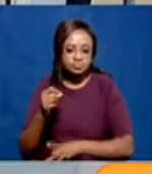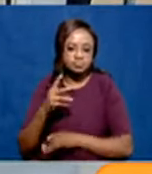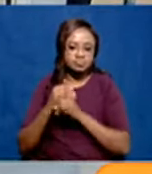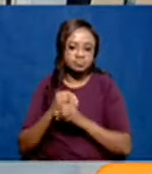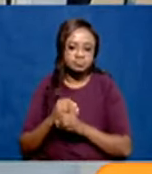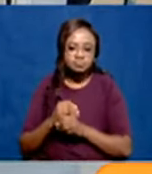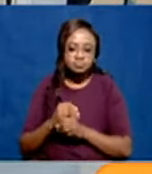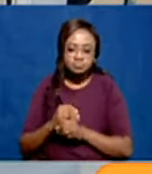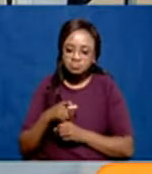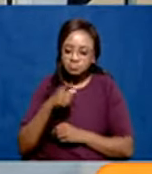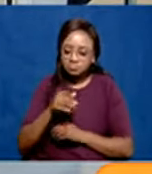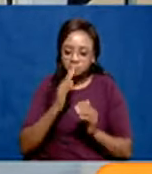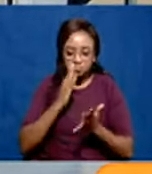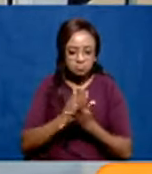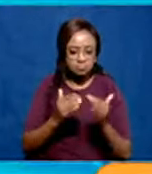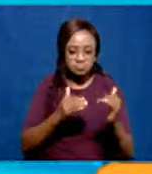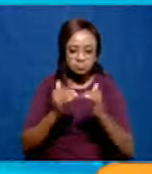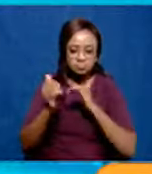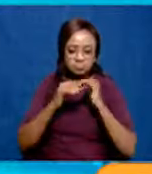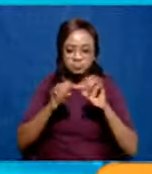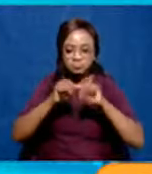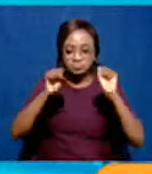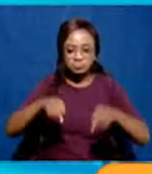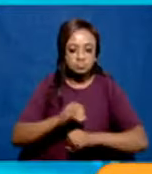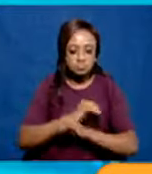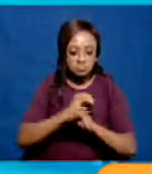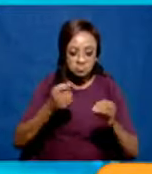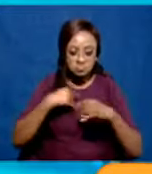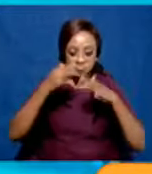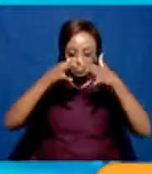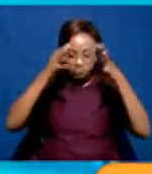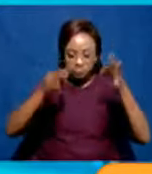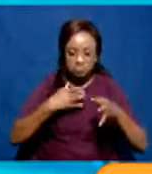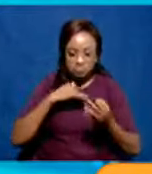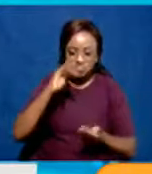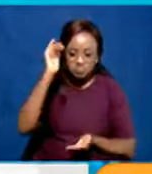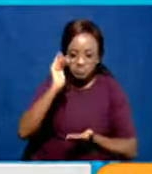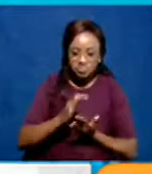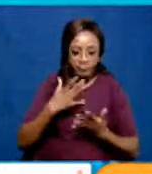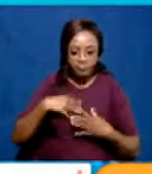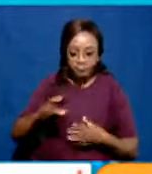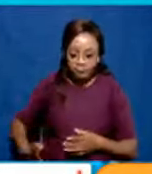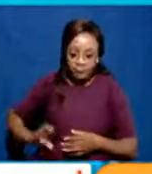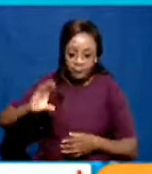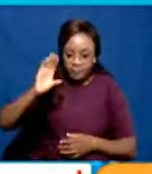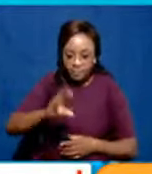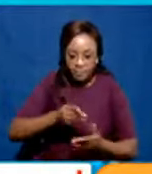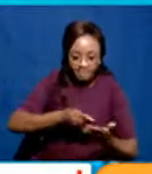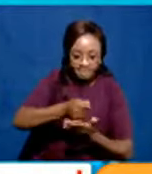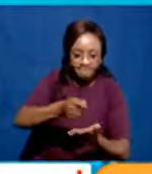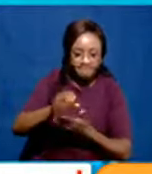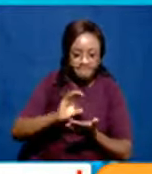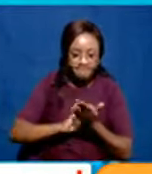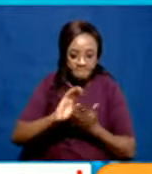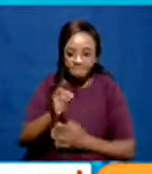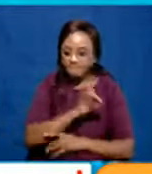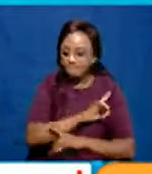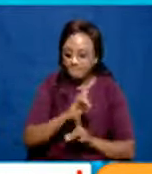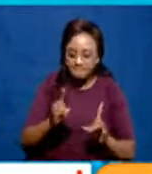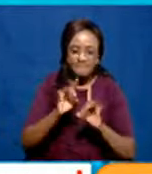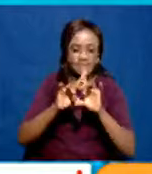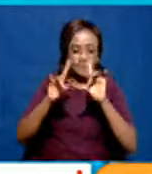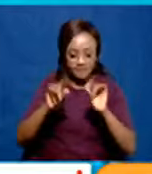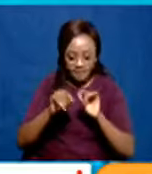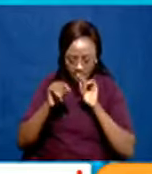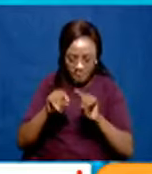most inequitable, again, system. So we needed to get rid of out-of-pocket payments. We need to make the contribution structure more equitable. And in addition to that,